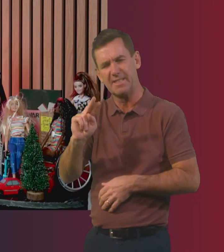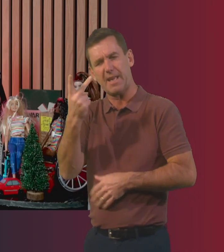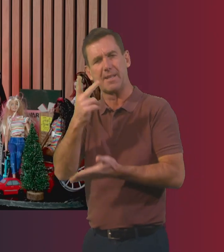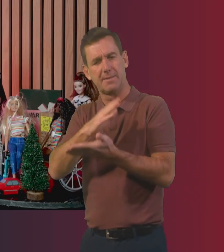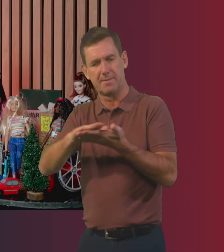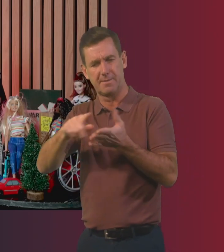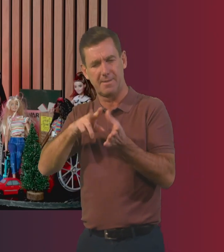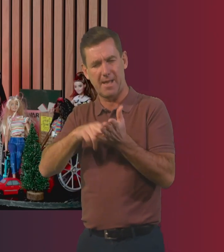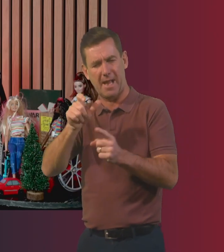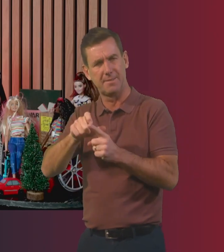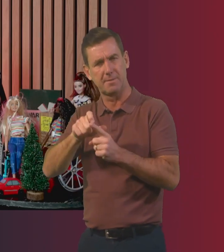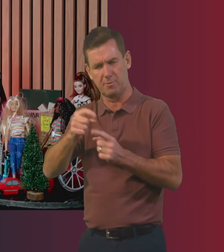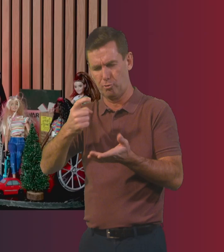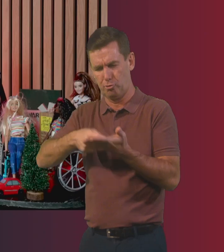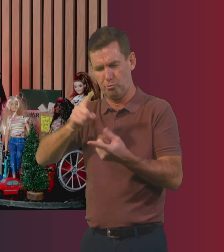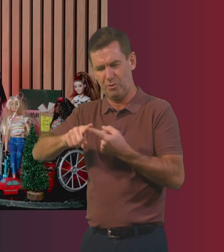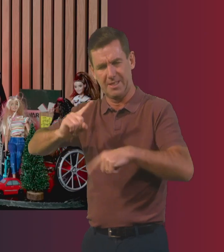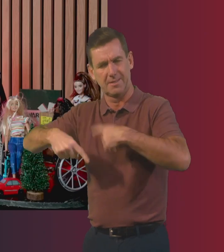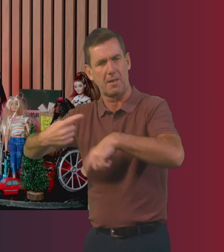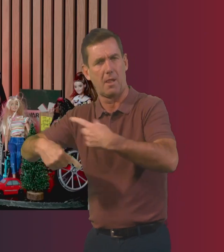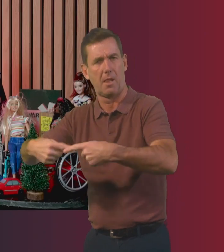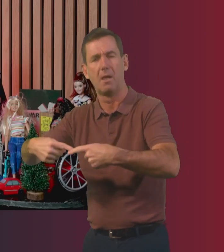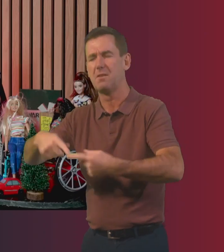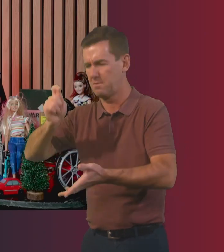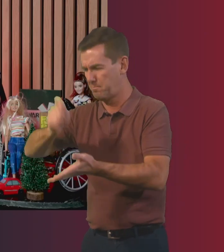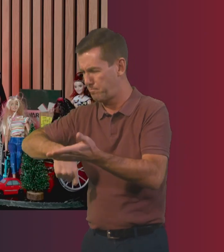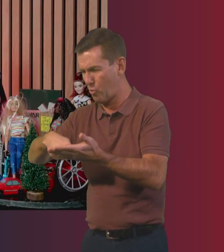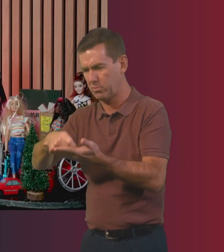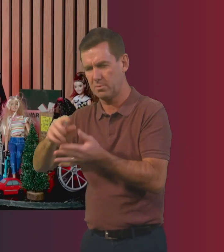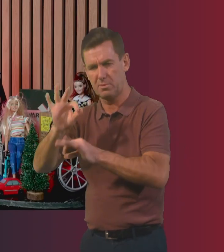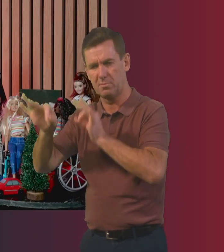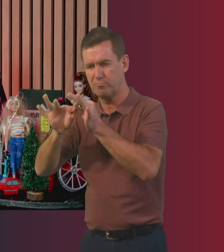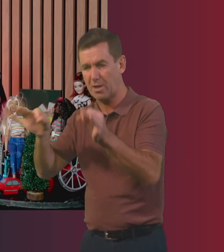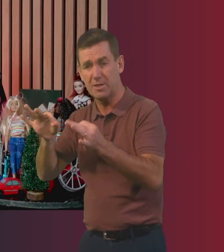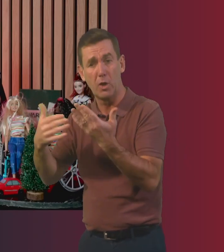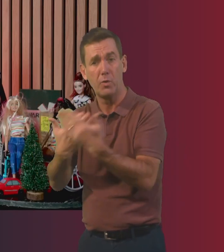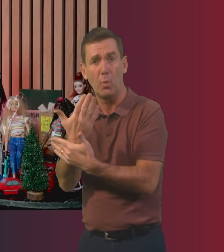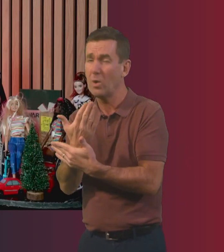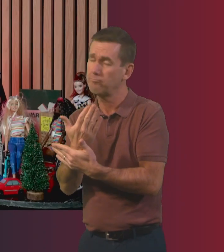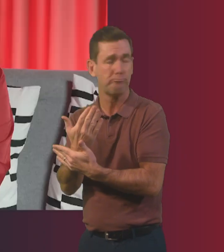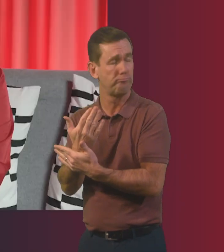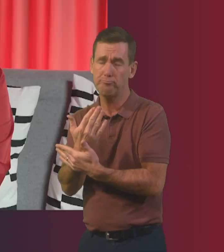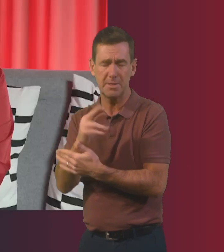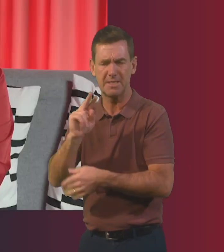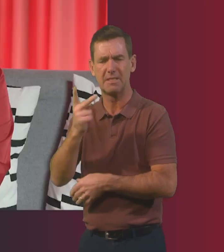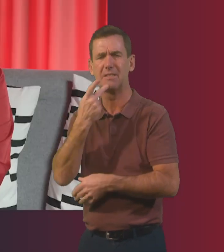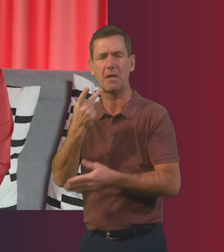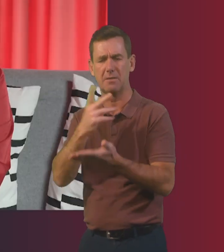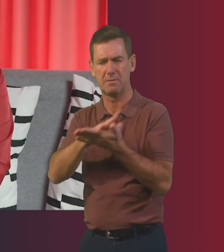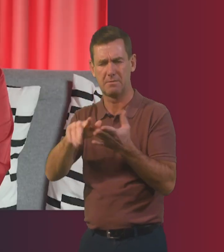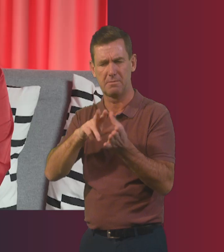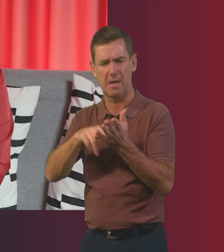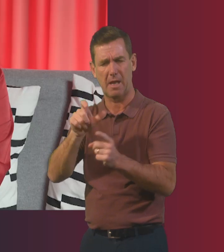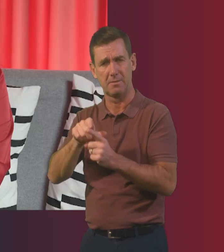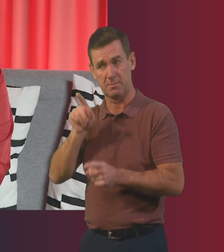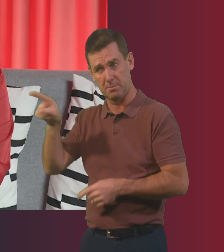recycling at the moment. And I have bought quite a few secondhand presents from my nearest and dearest. How do you feel about that? I'd be absolutely fine. I